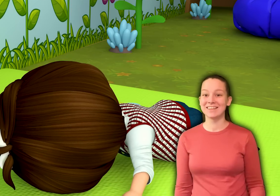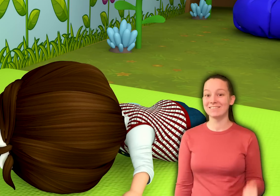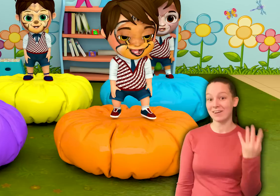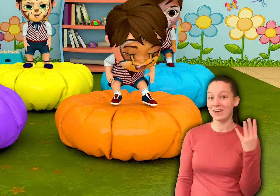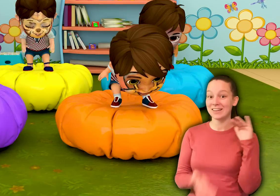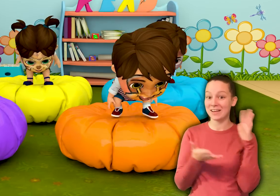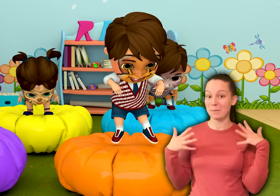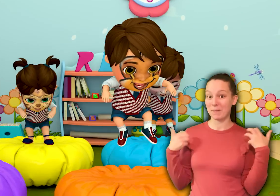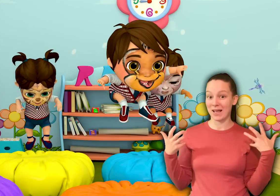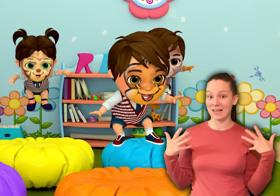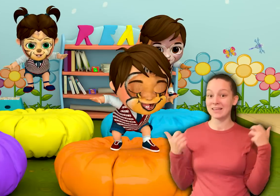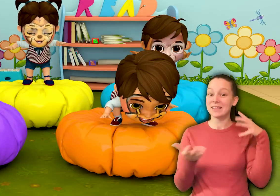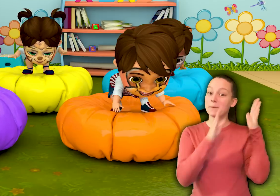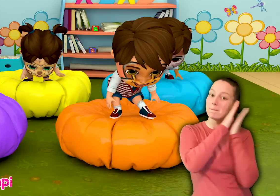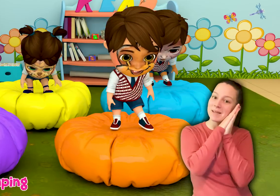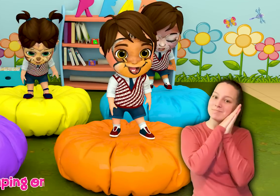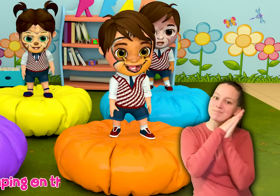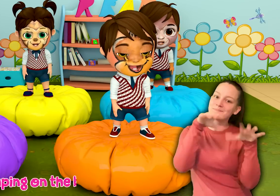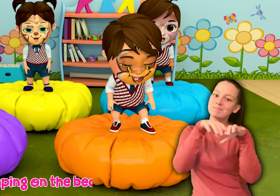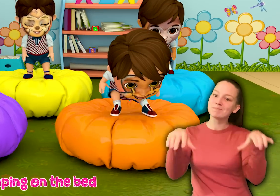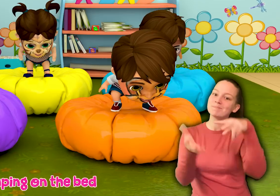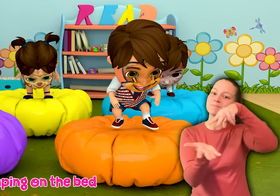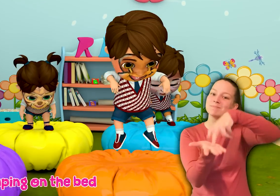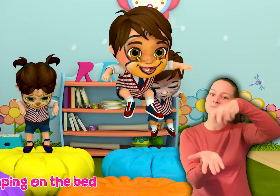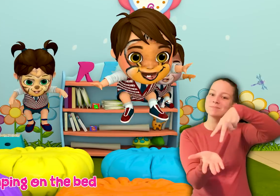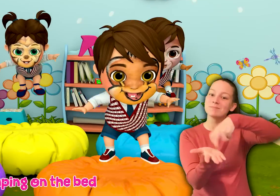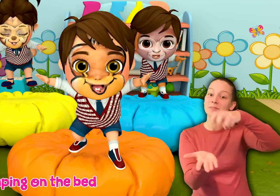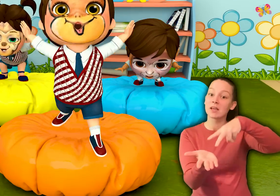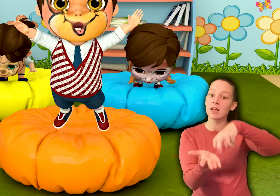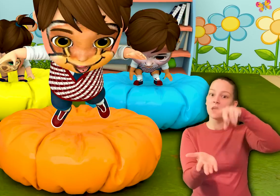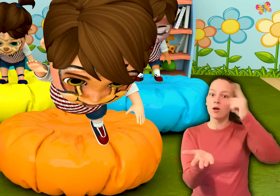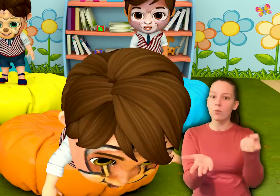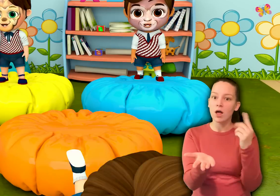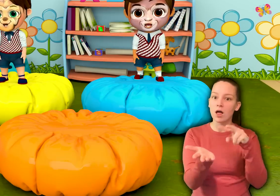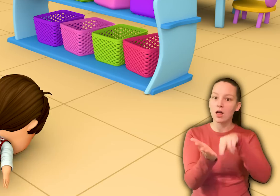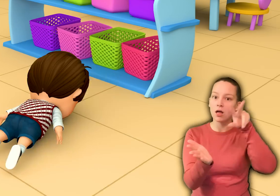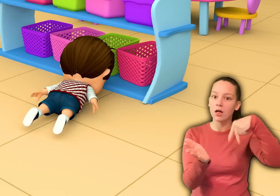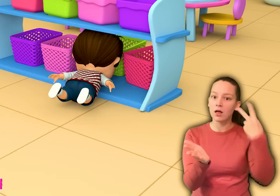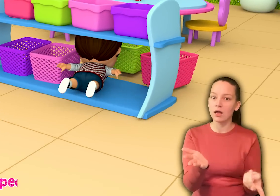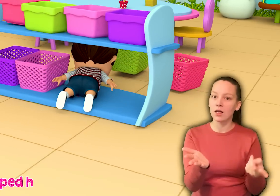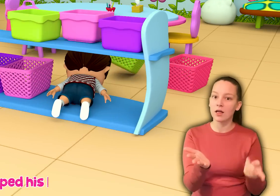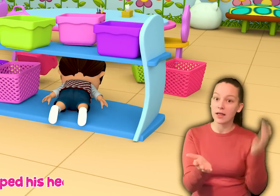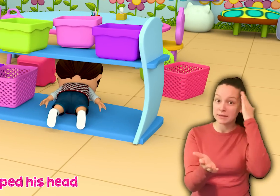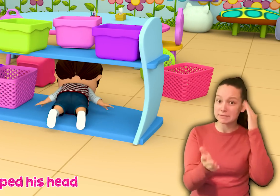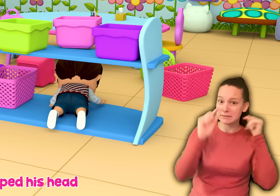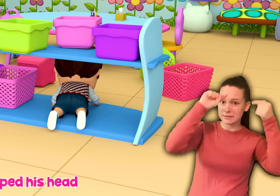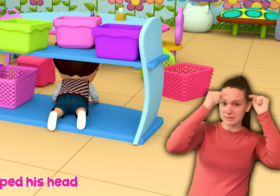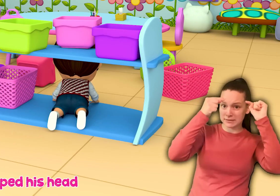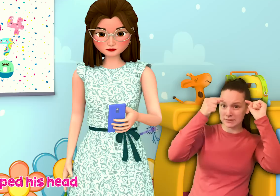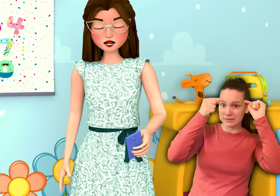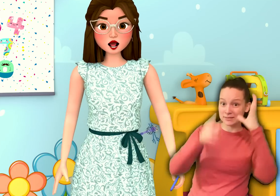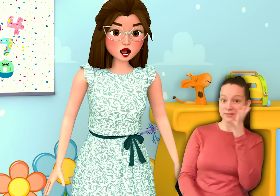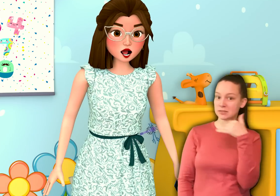bed four little monkeys jumping on the bed one fell off and bumped